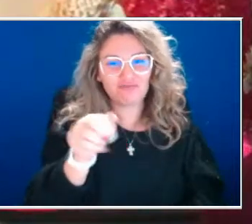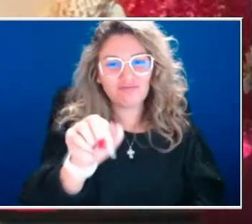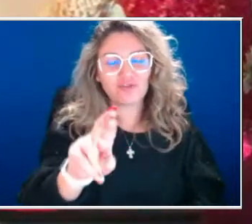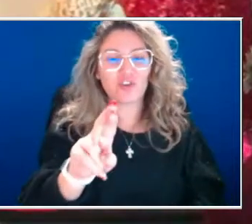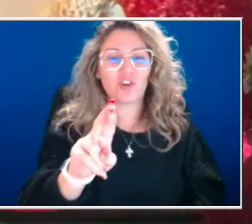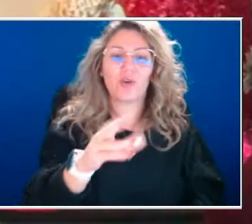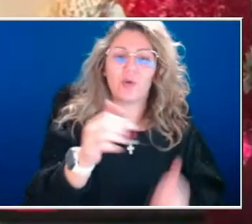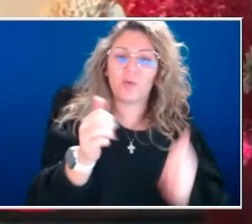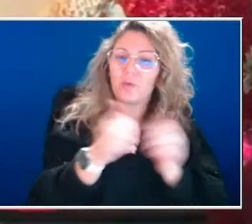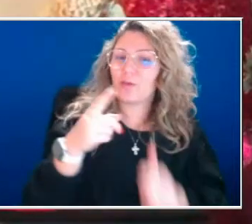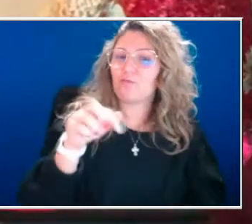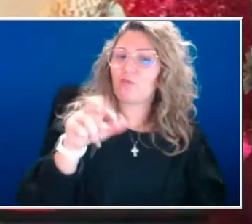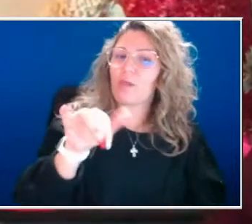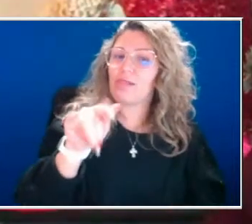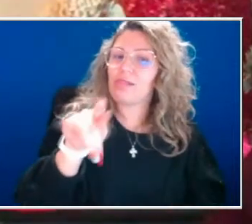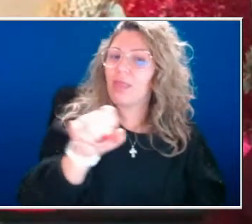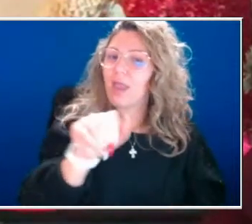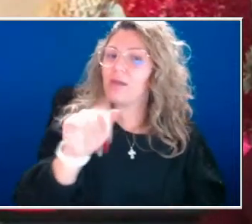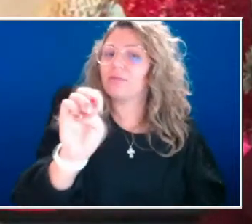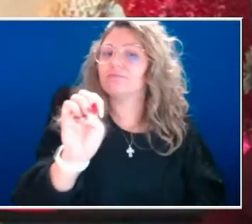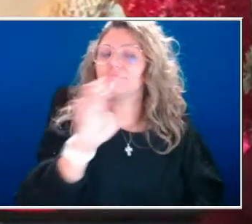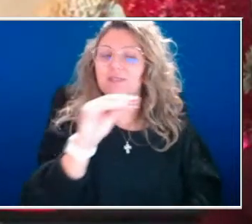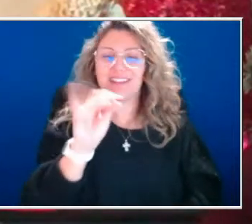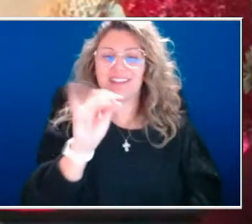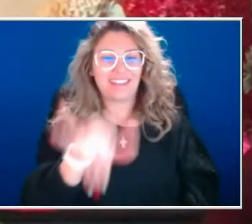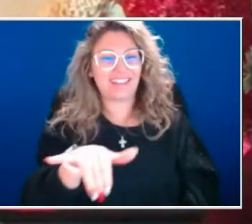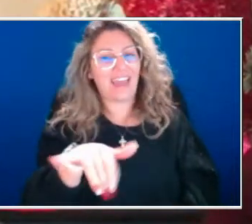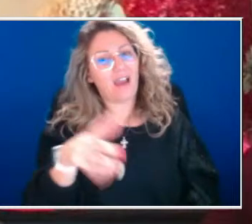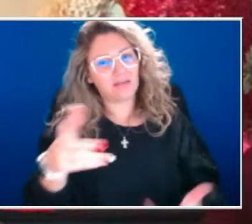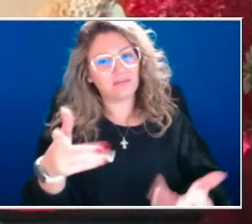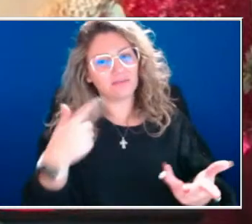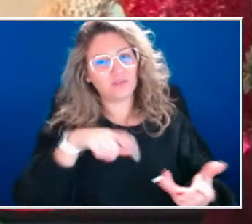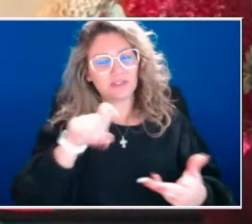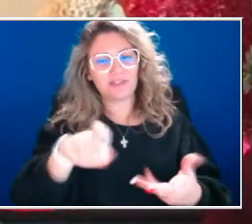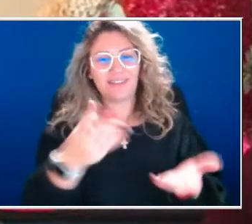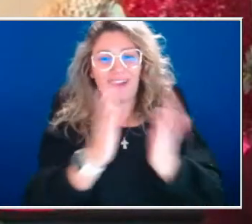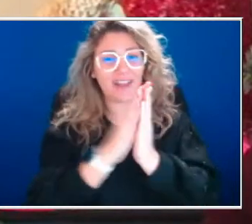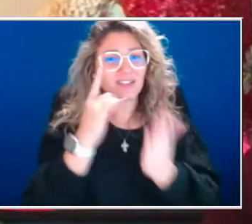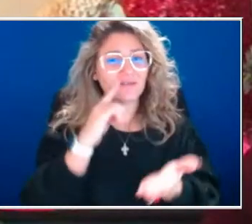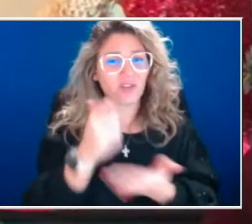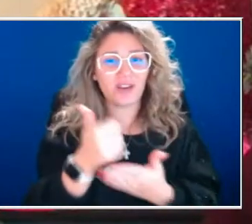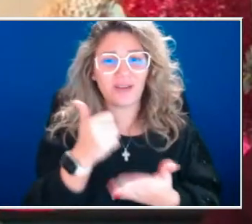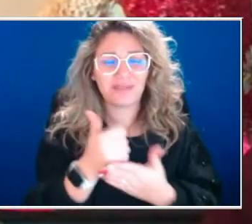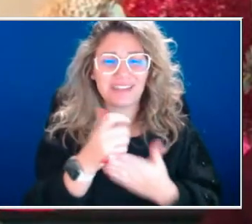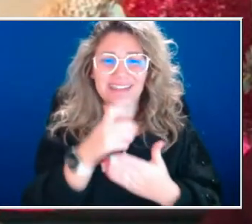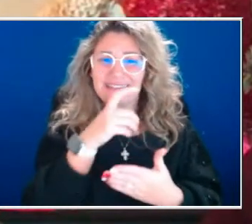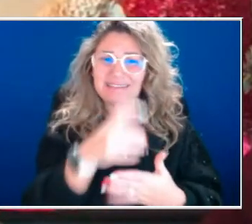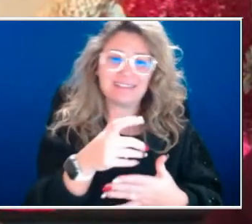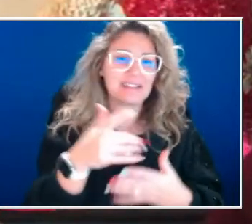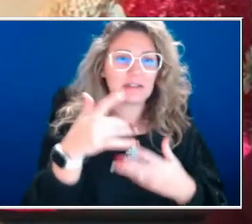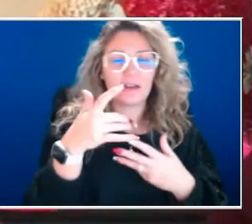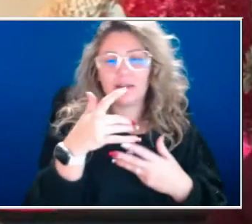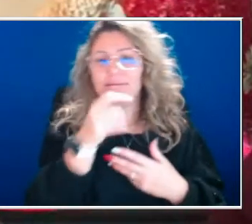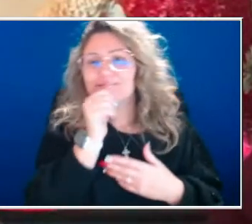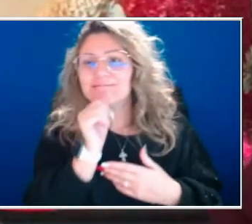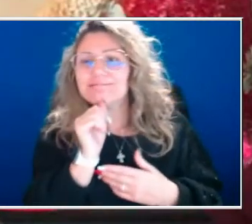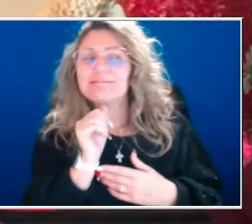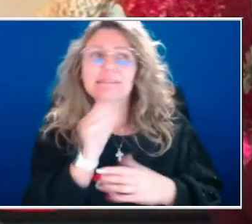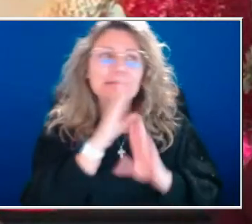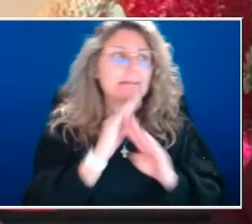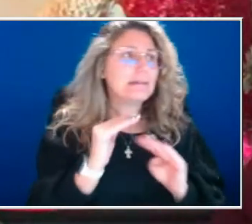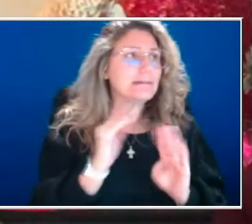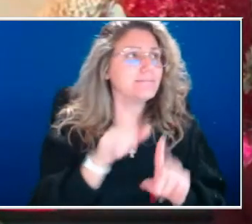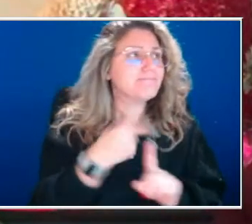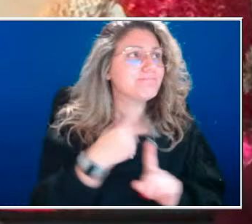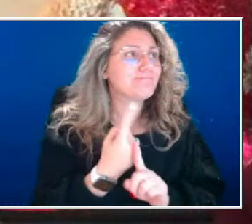we needed to go that route. So, and it's asking for help, and it's not suffering in silence. I think a lot of women are embarrassed